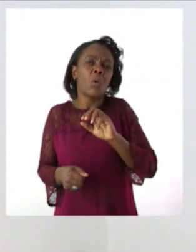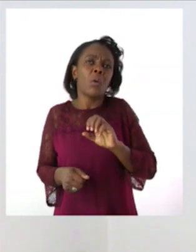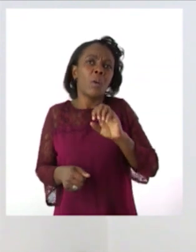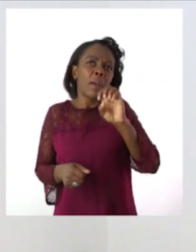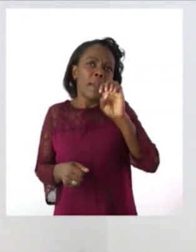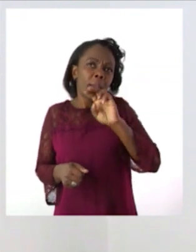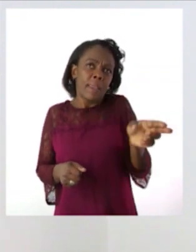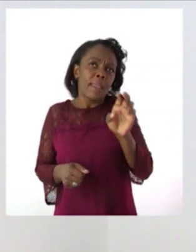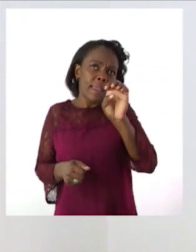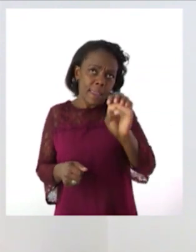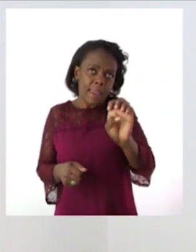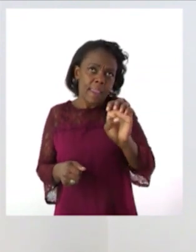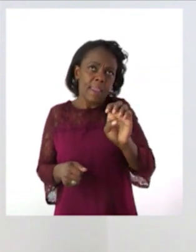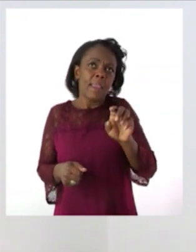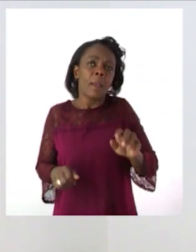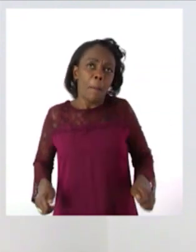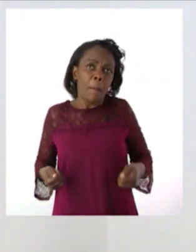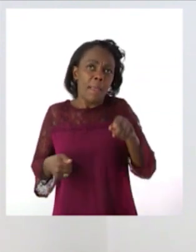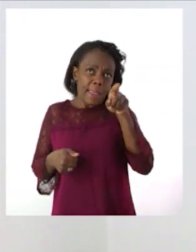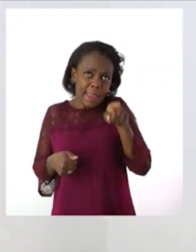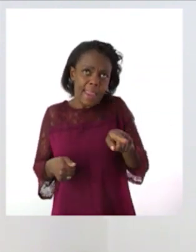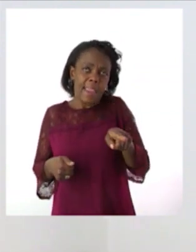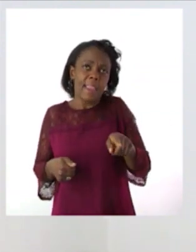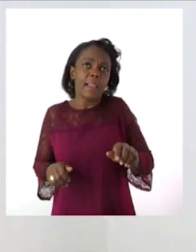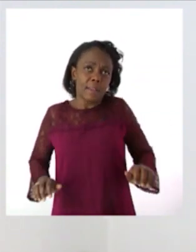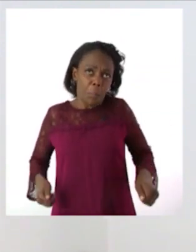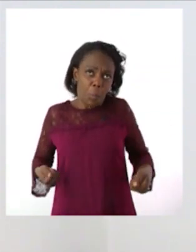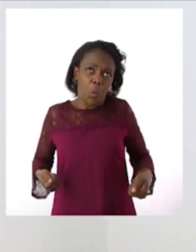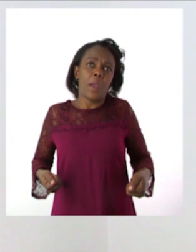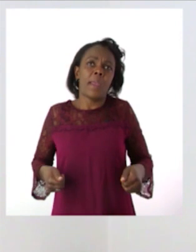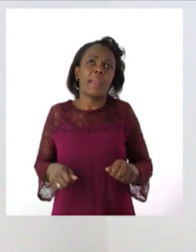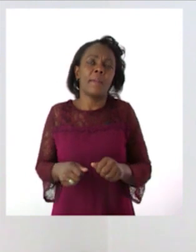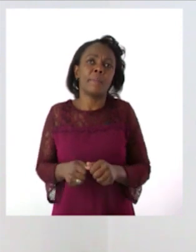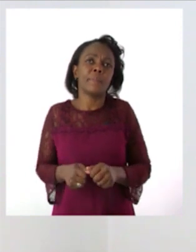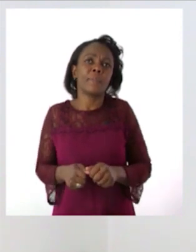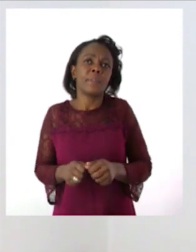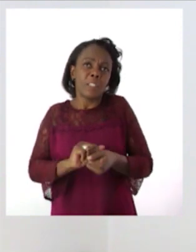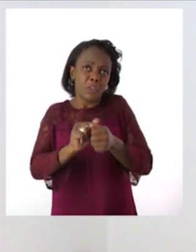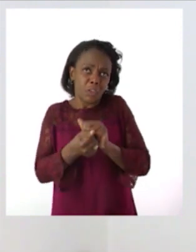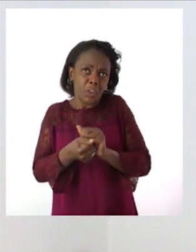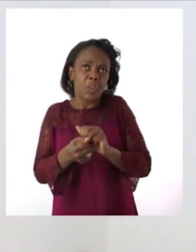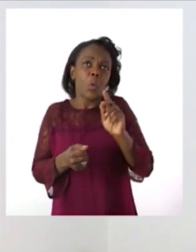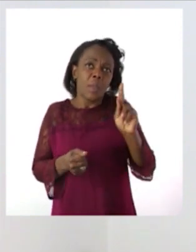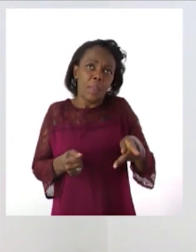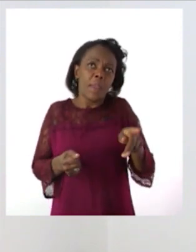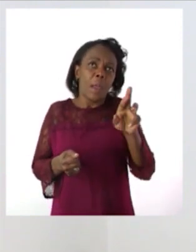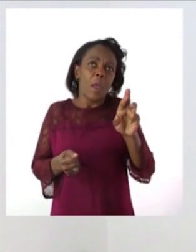a girl, I'm also going to replace her name with a pronoun. And what is that